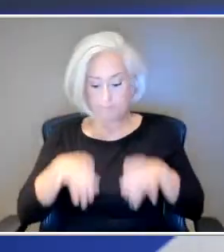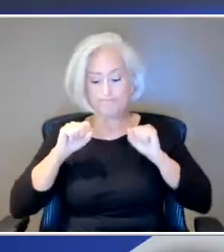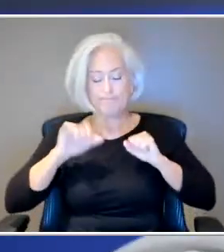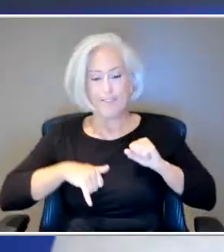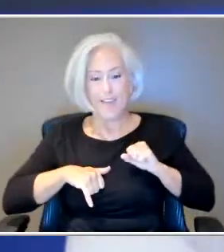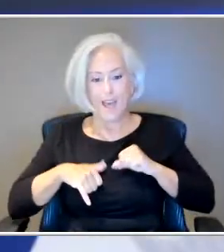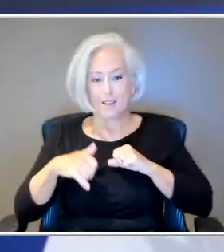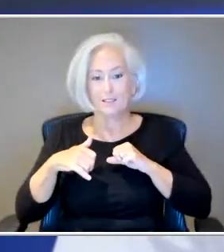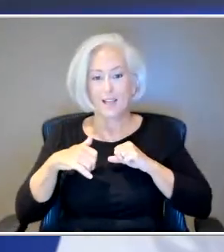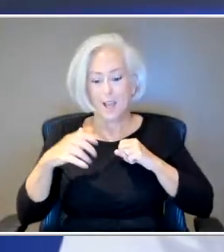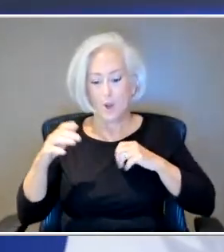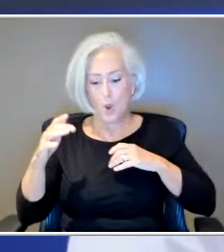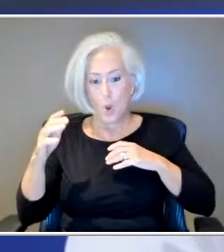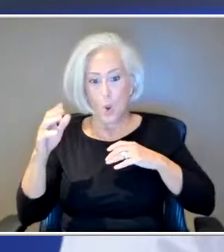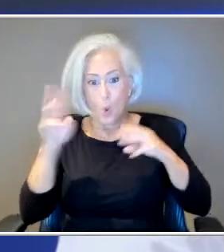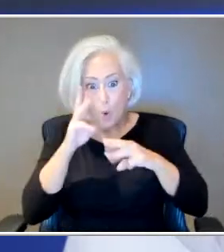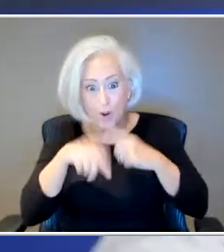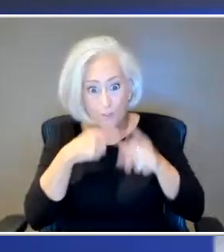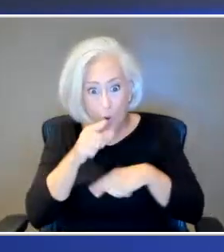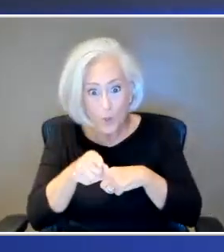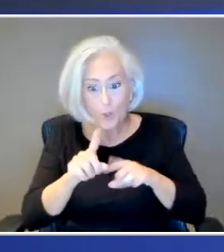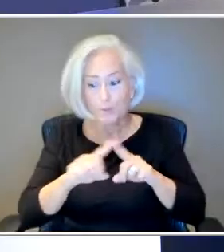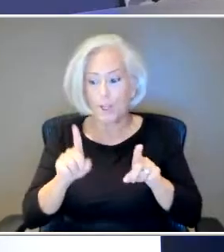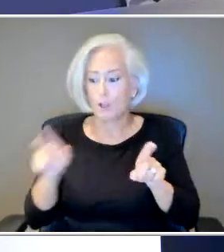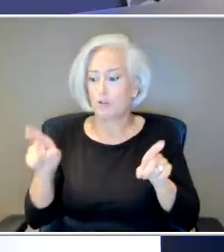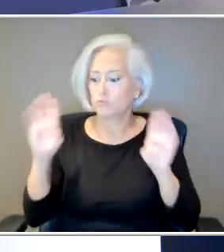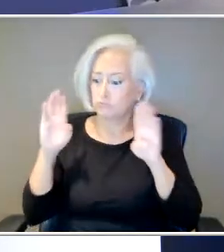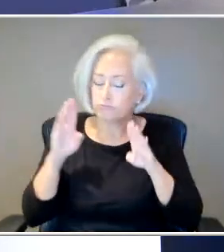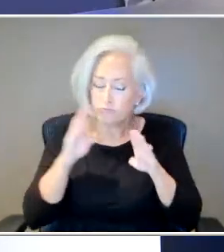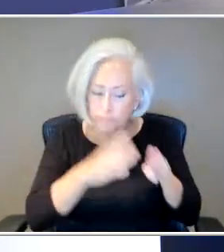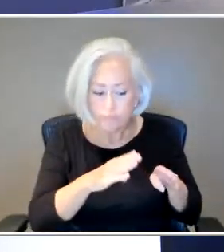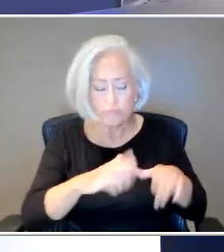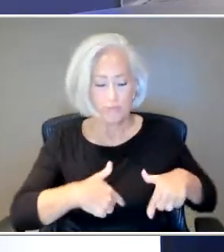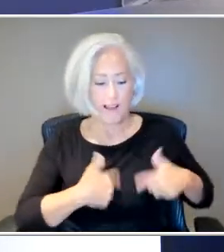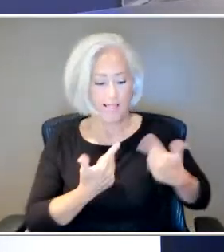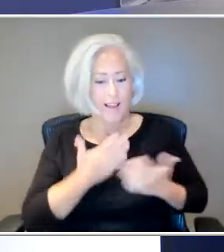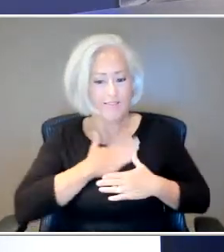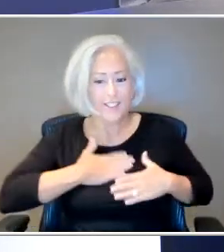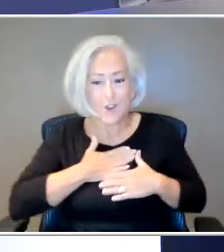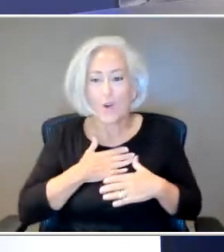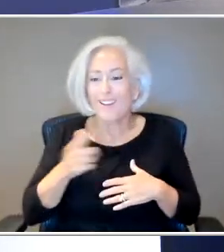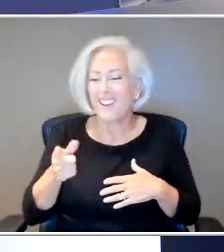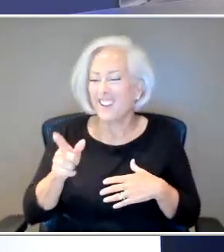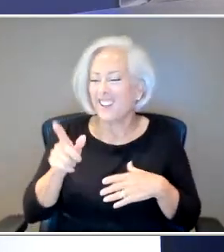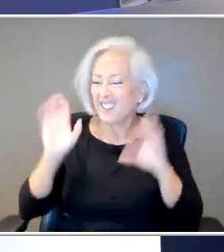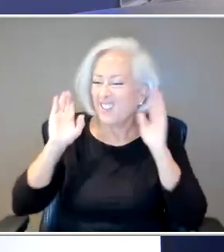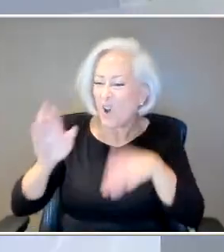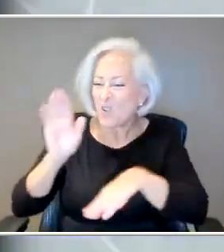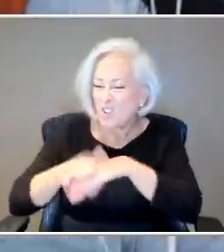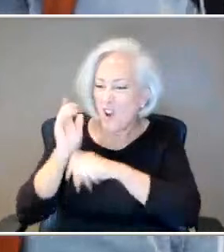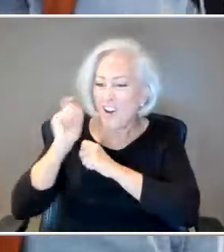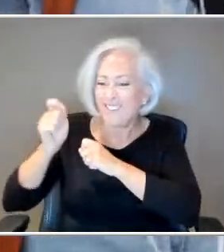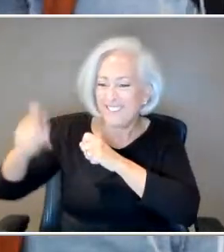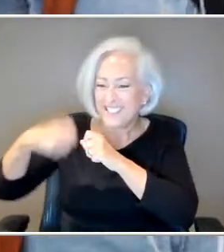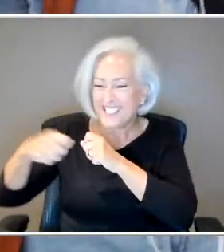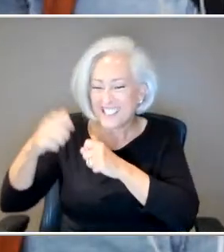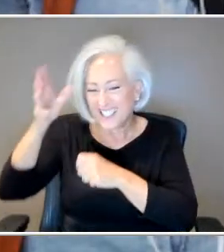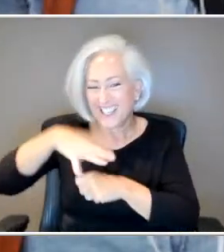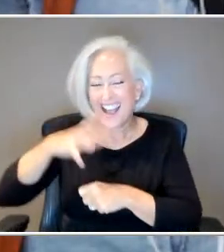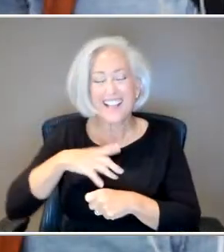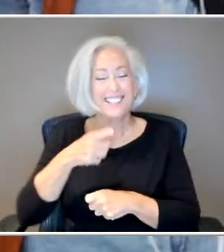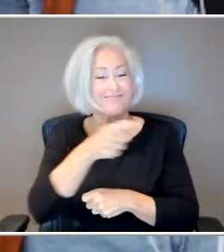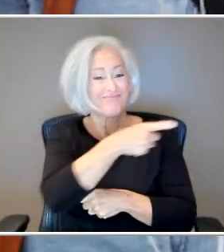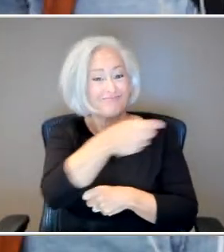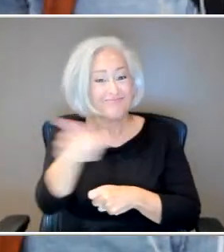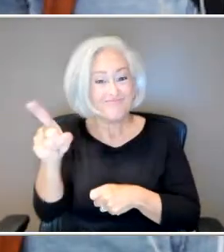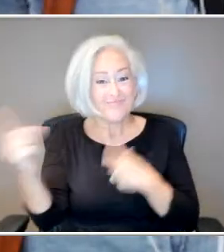you. You worry about the other stuff. Have fun. Worry about fishing, guys. Okay, so be sure to ask your questions. You could use the